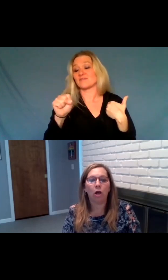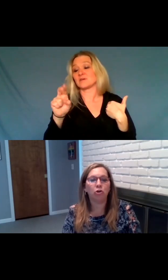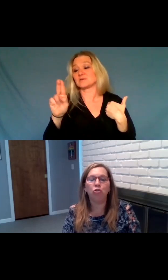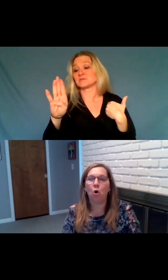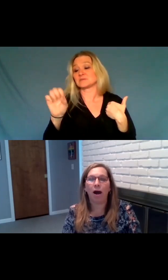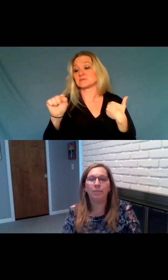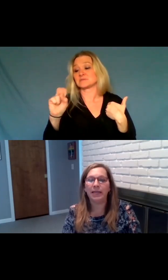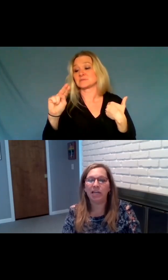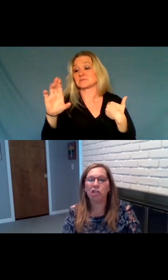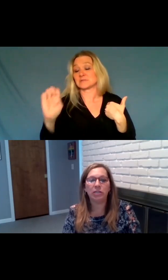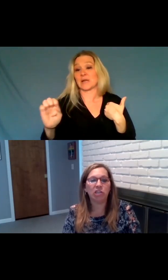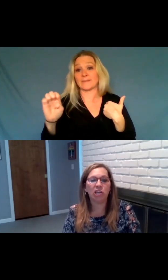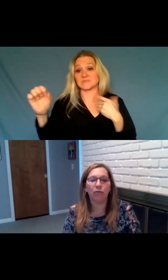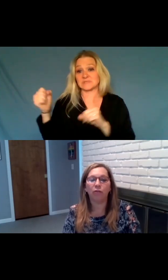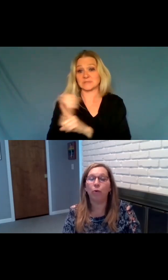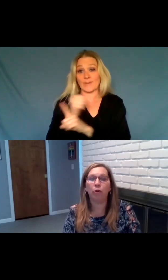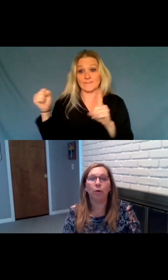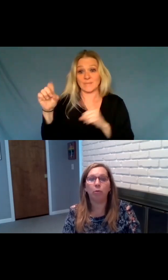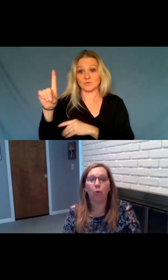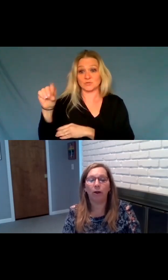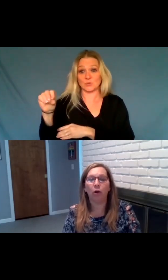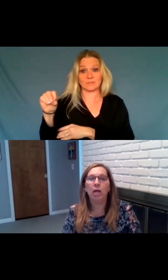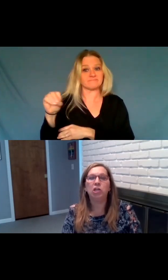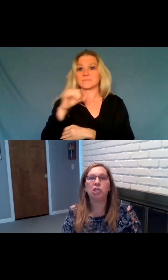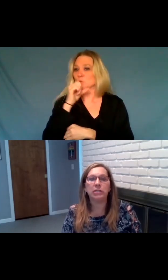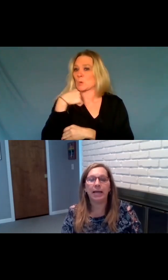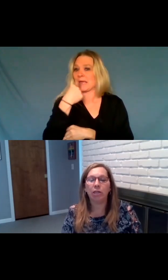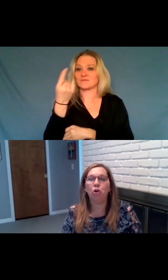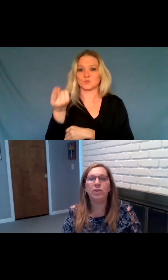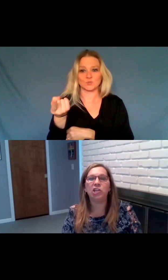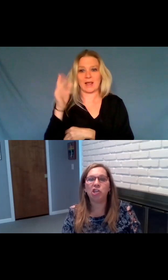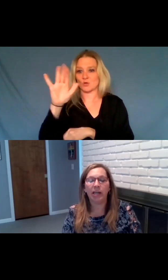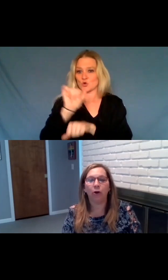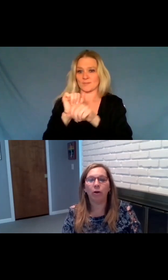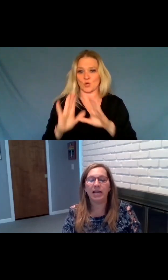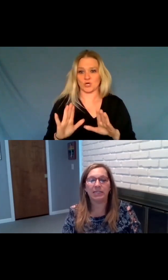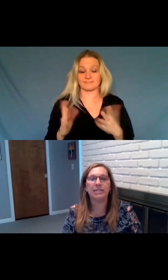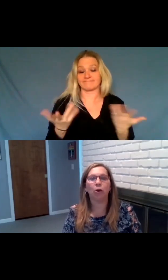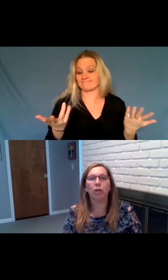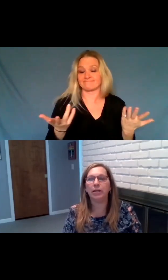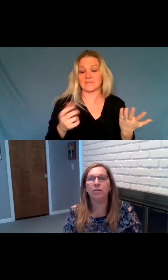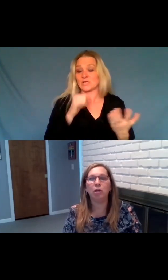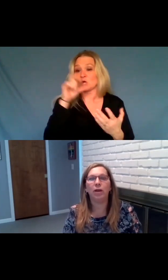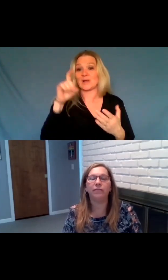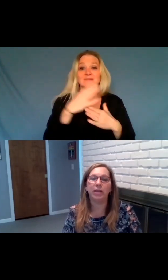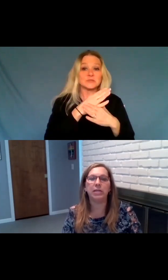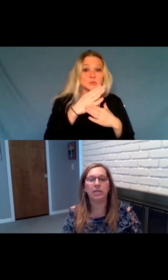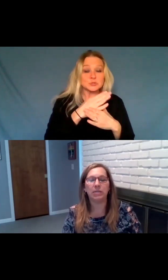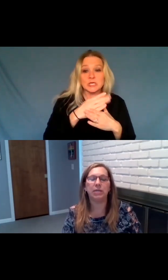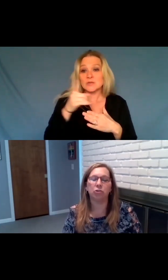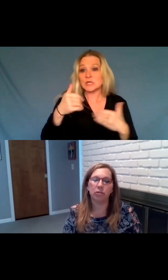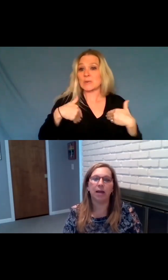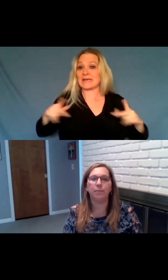you are under no obligation to share this with your employer. Just like you don't need to share necessarily that you have